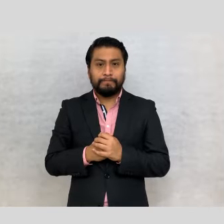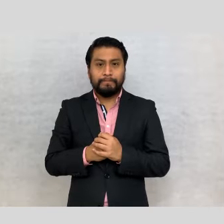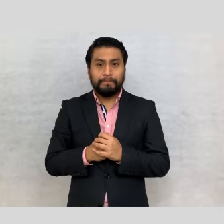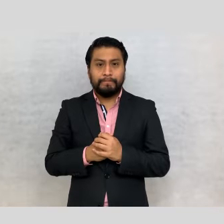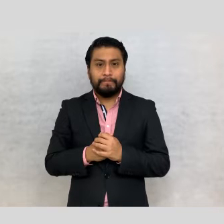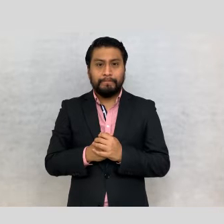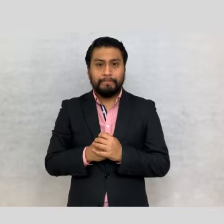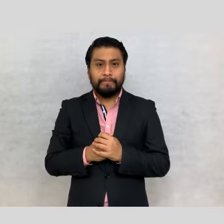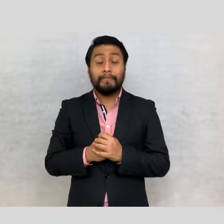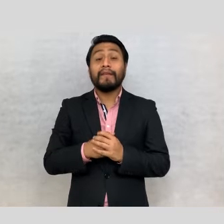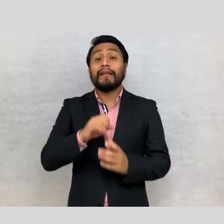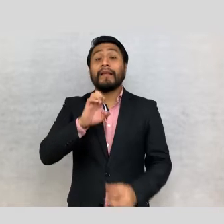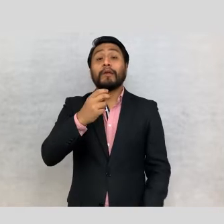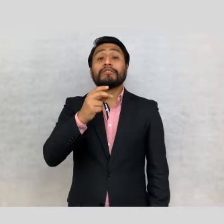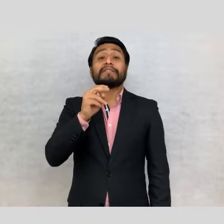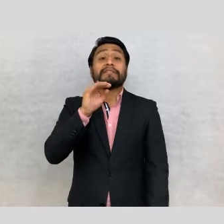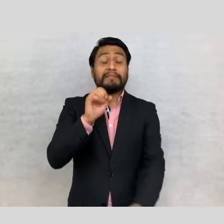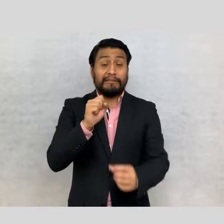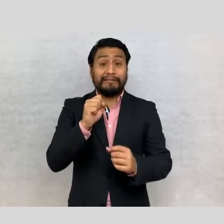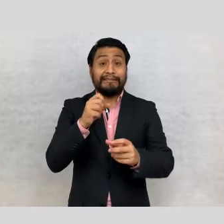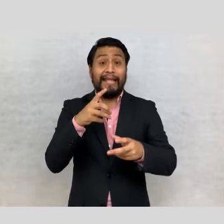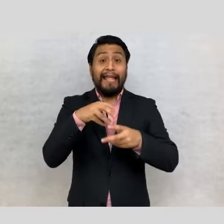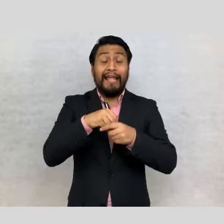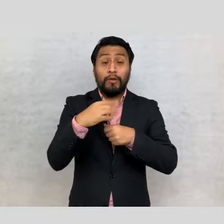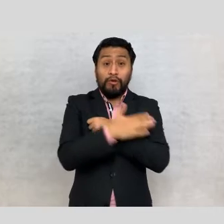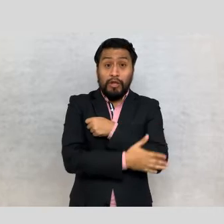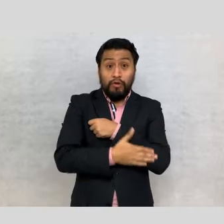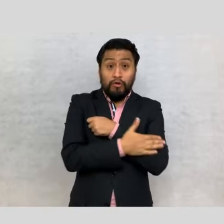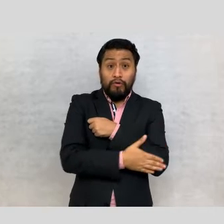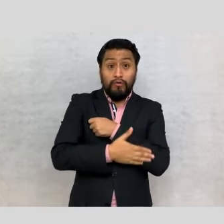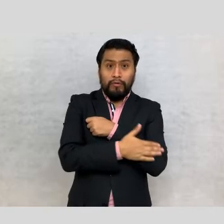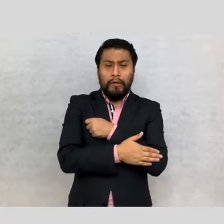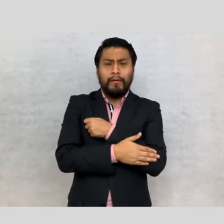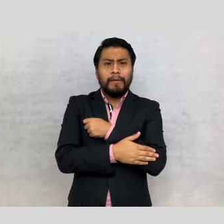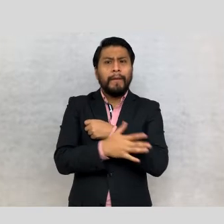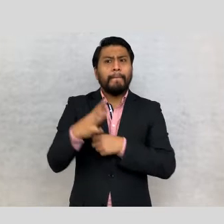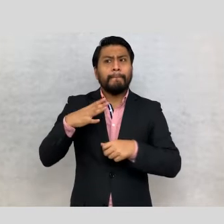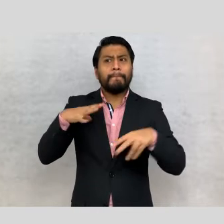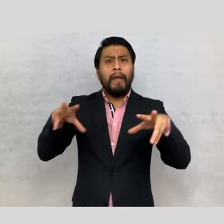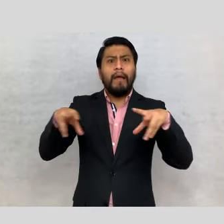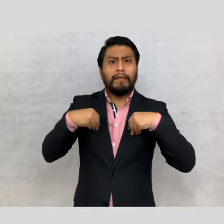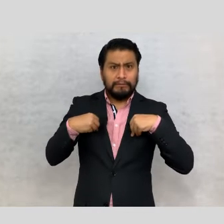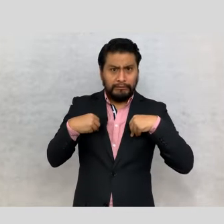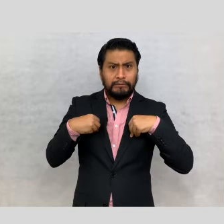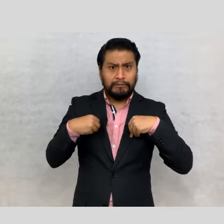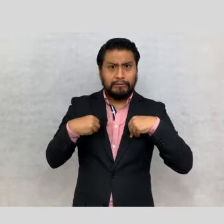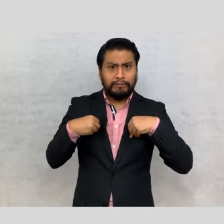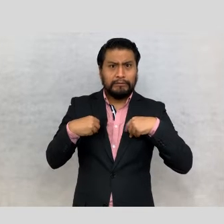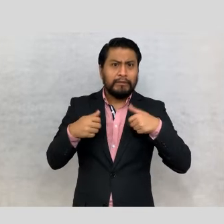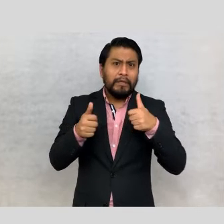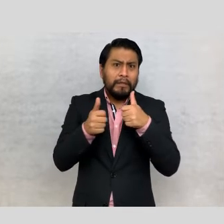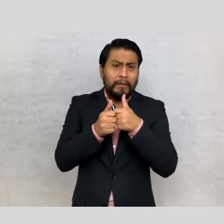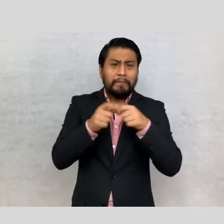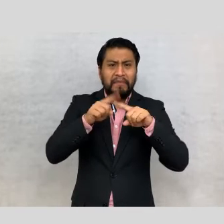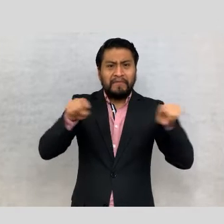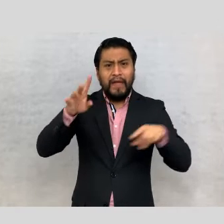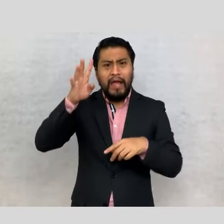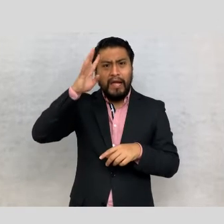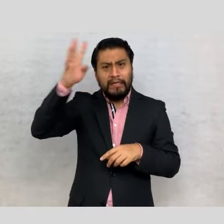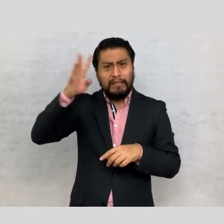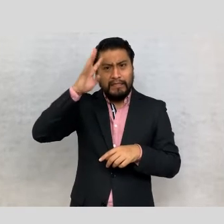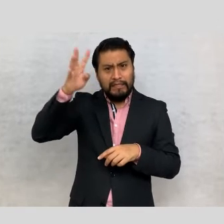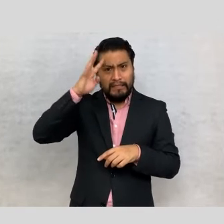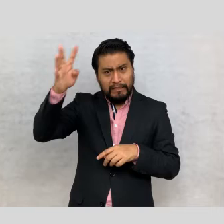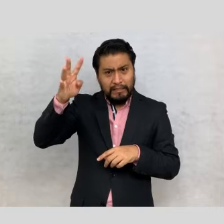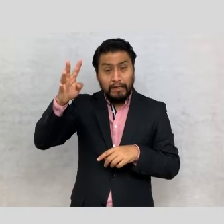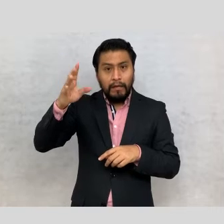the entry of eugenics into the country was accepted by various ideologies, a